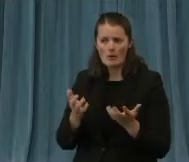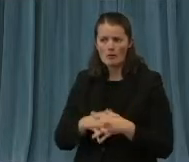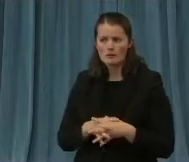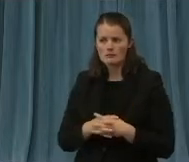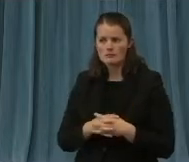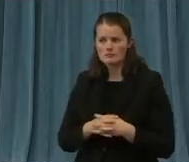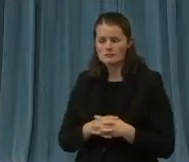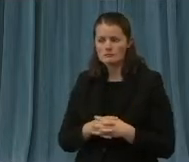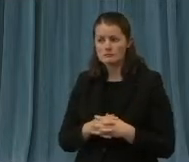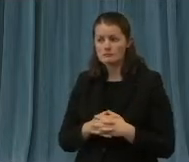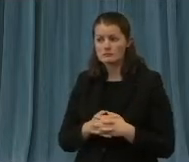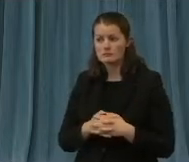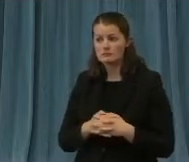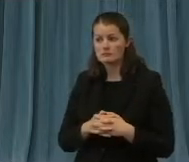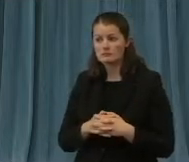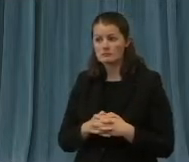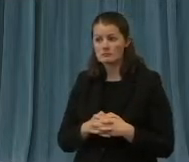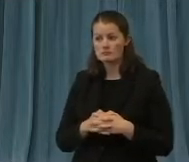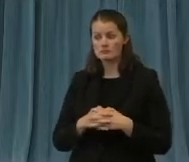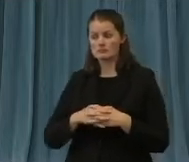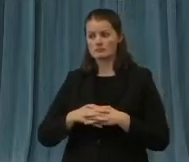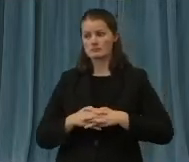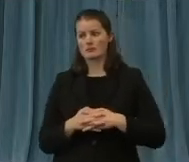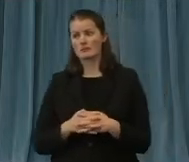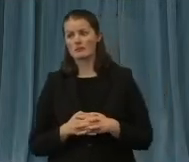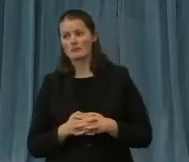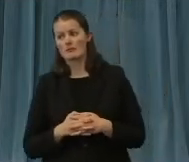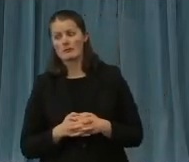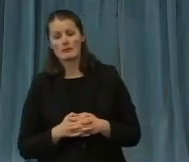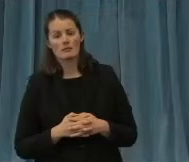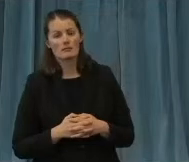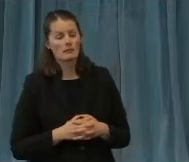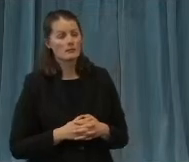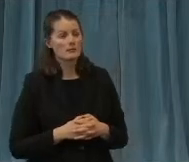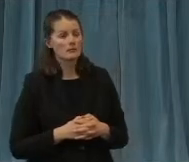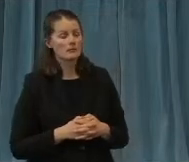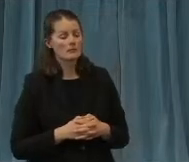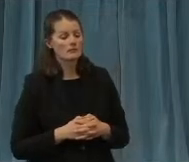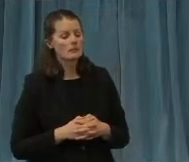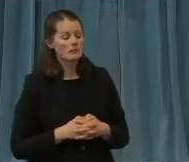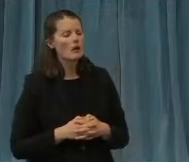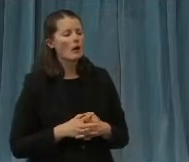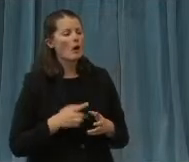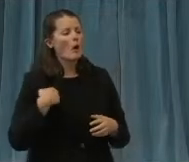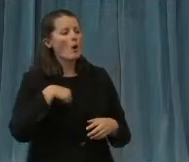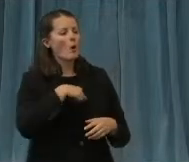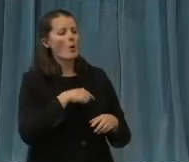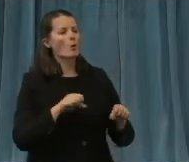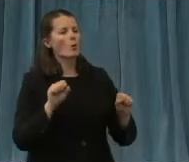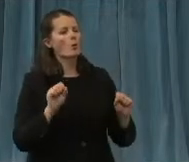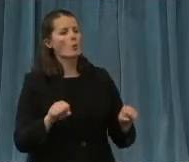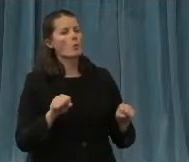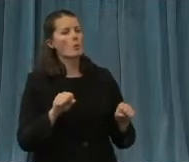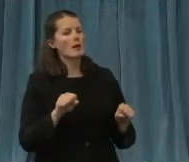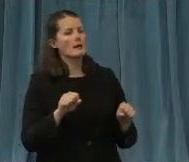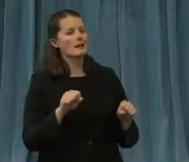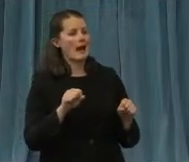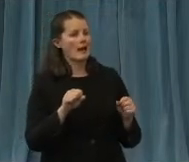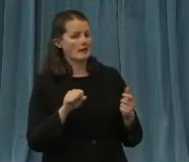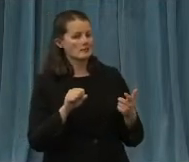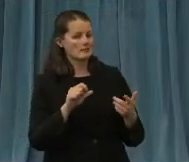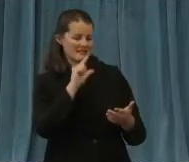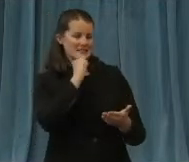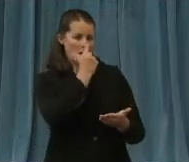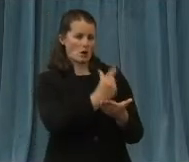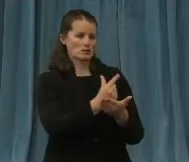Jill, do you want to do it on a, you can do it either way. We can guarantee you that the first time you hear about it will be from the governor.